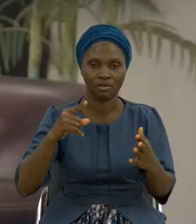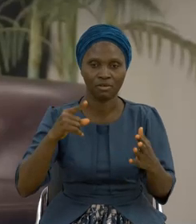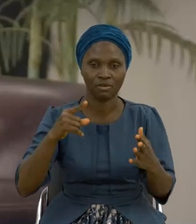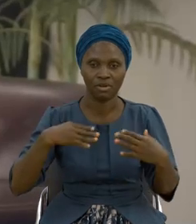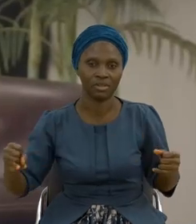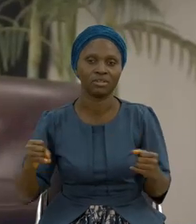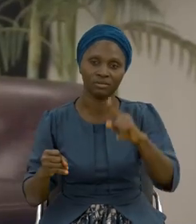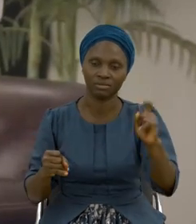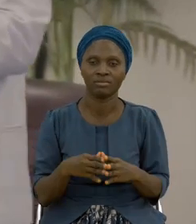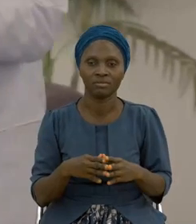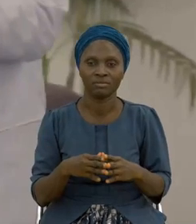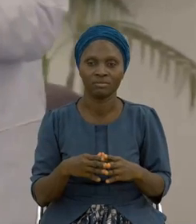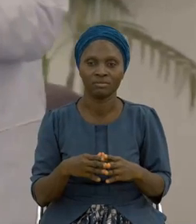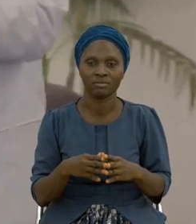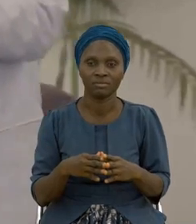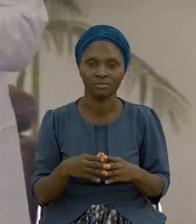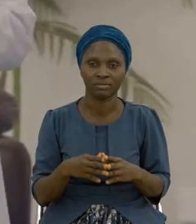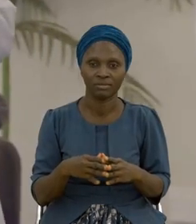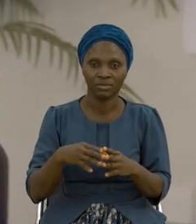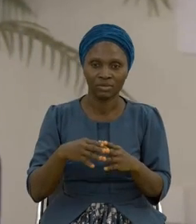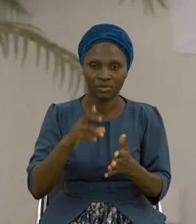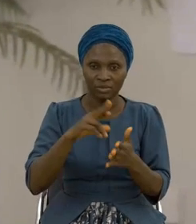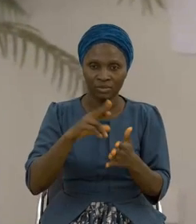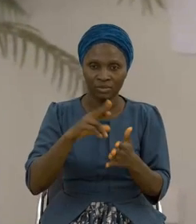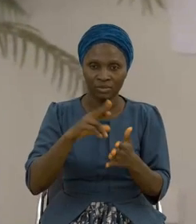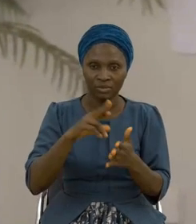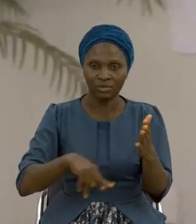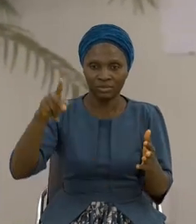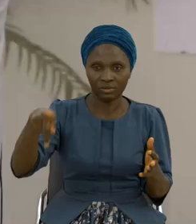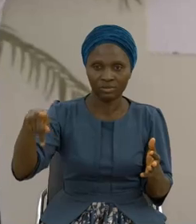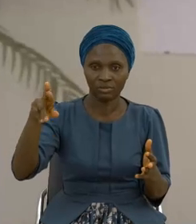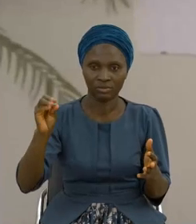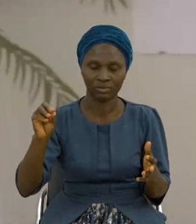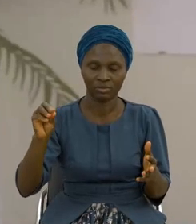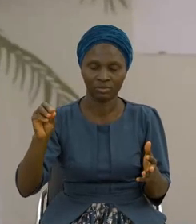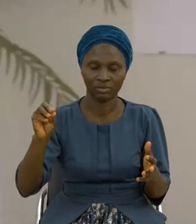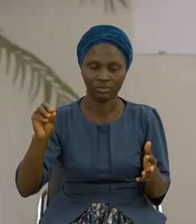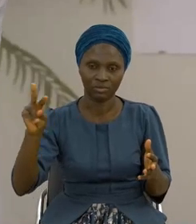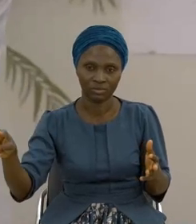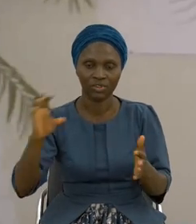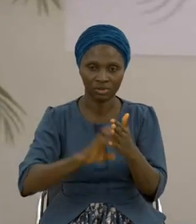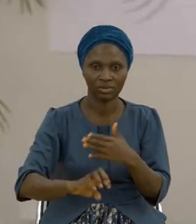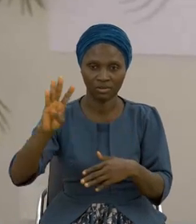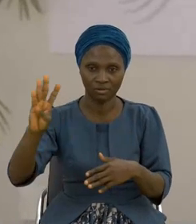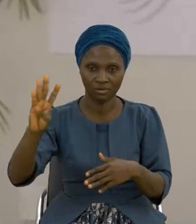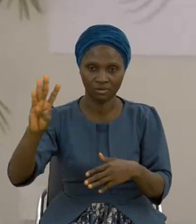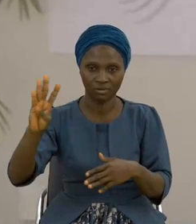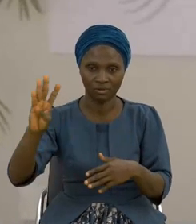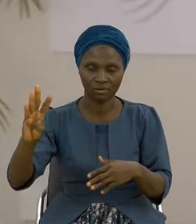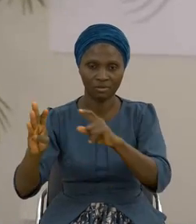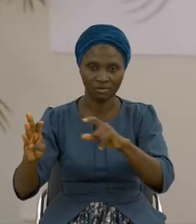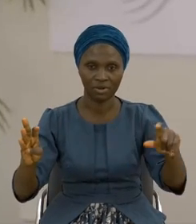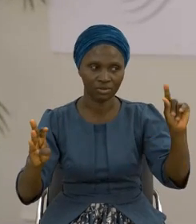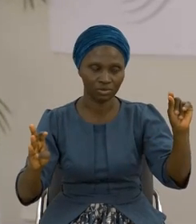and we're reading from verse 20 proverbs chapter four when looking at verse 20 my